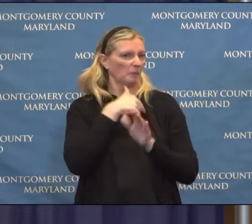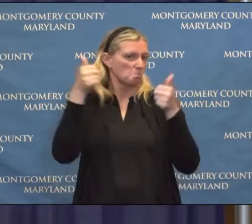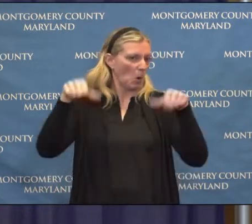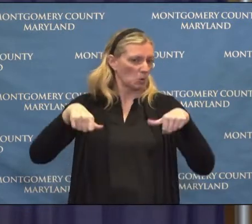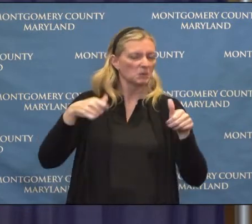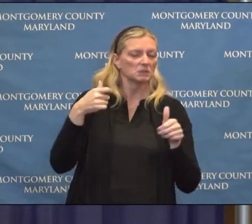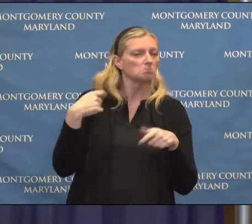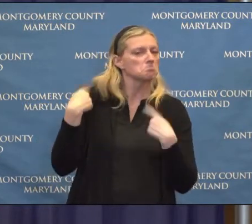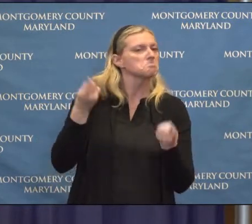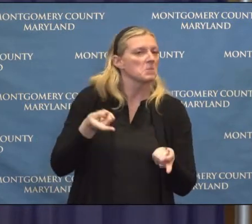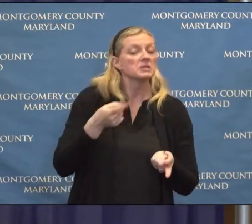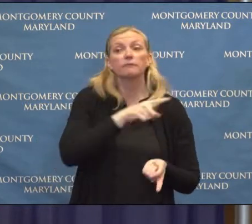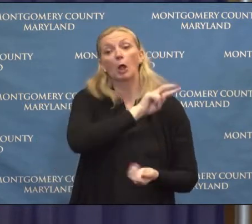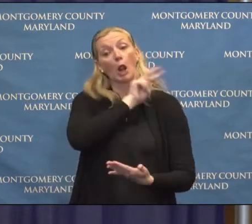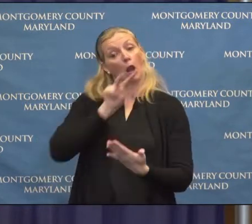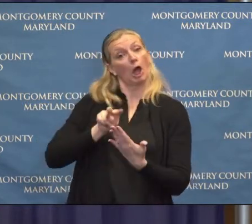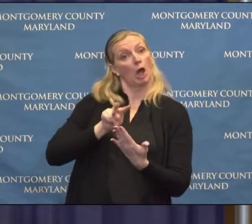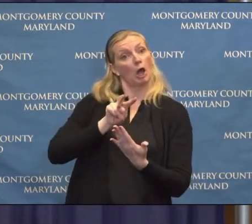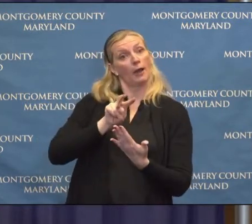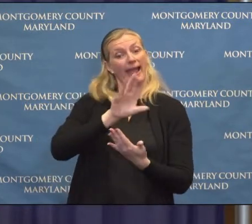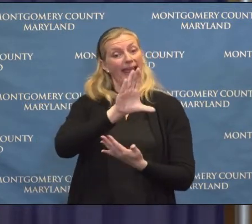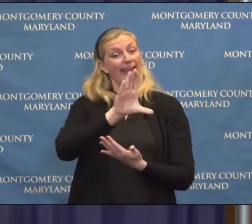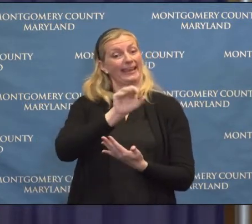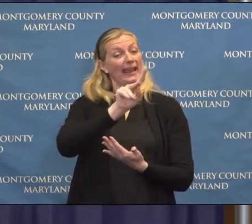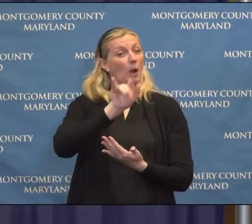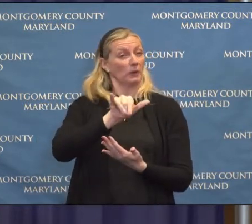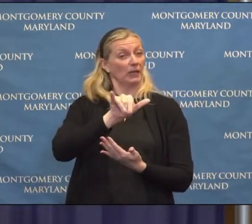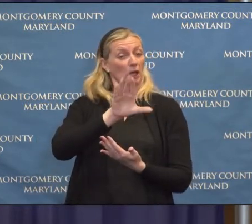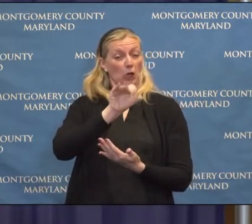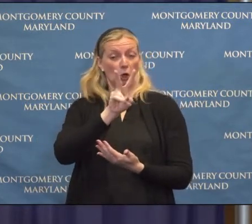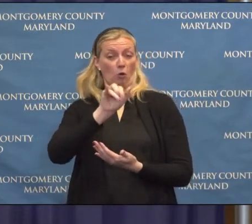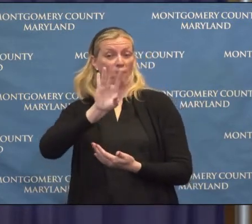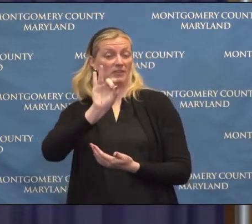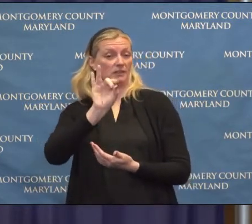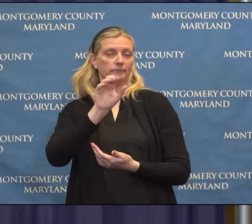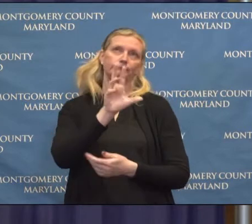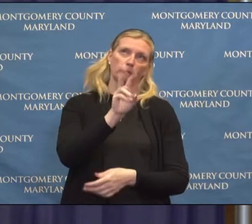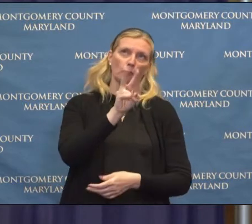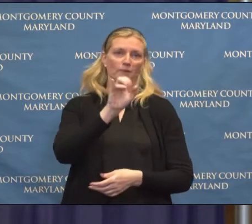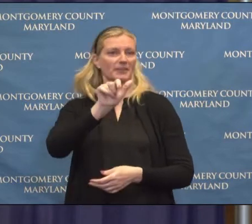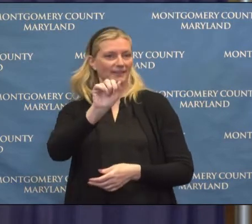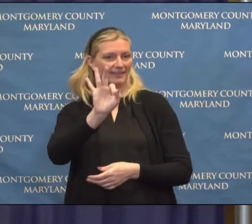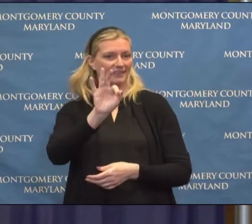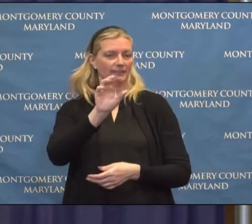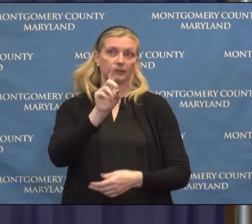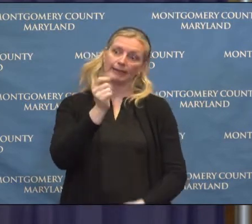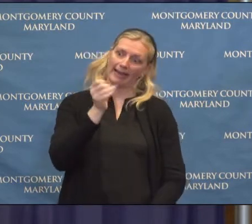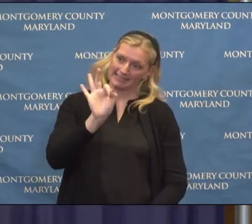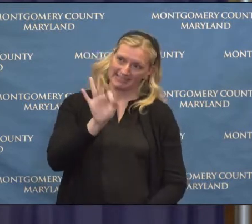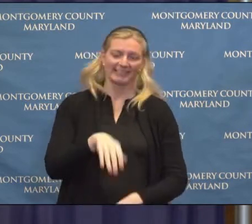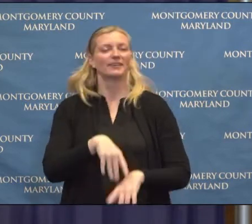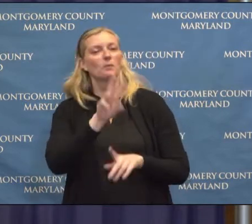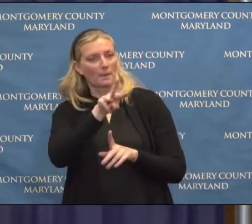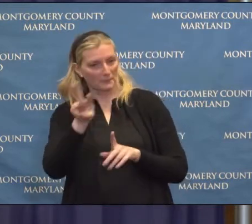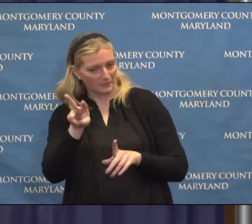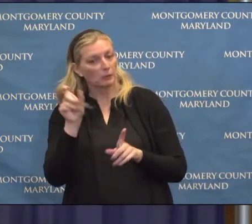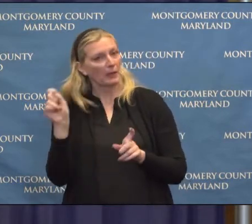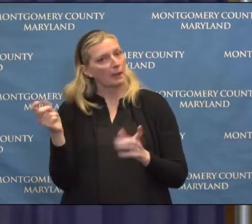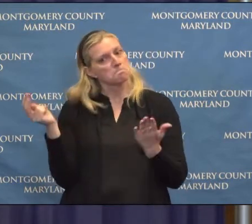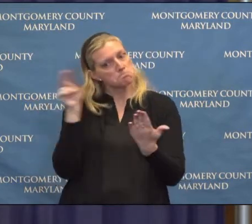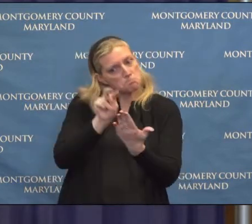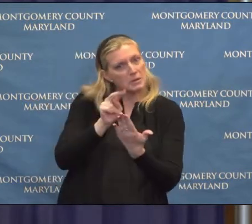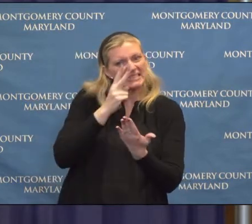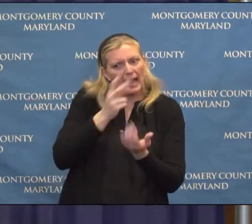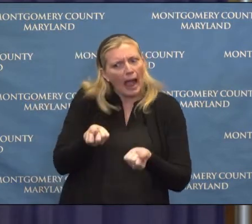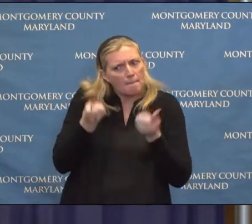available. So if you go to the county COVID-19 website, you can access the state map there and look to see how many cases are in your